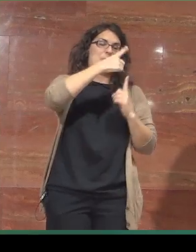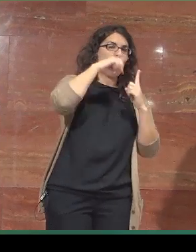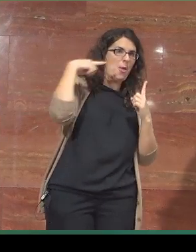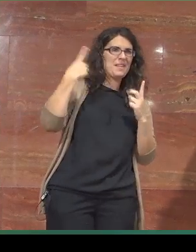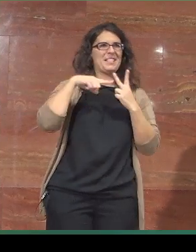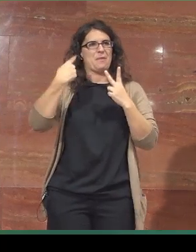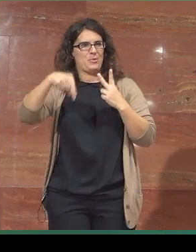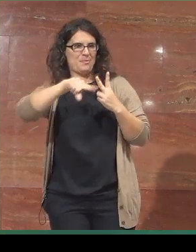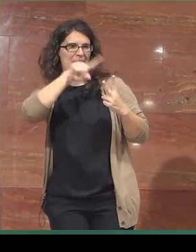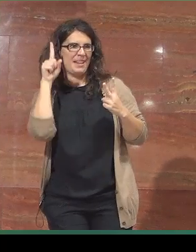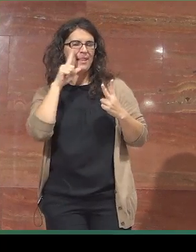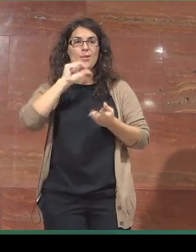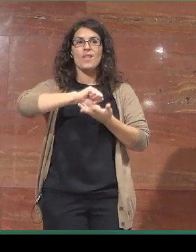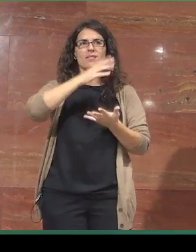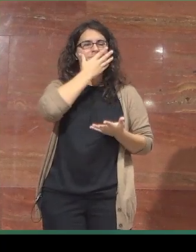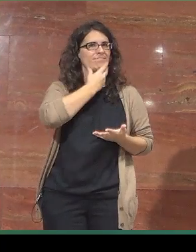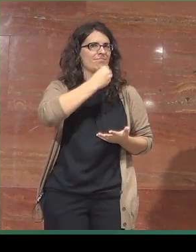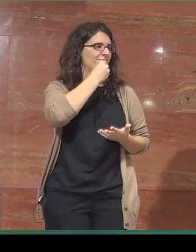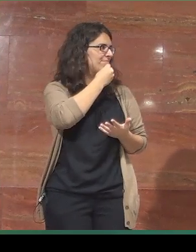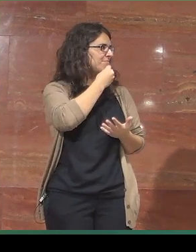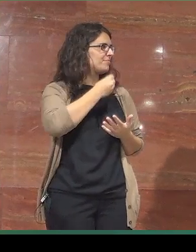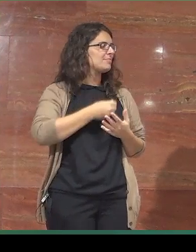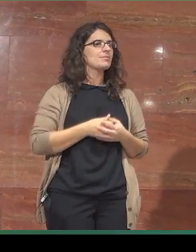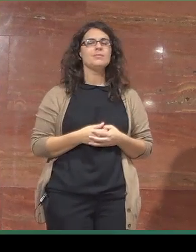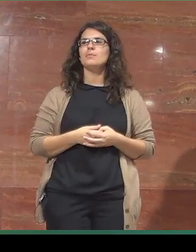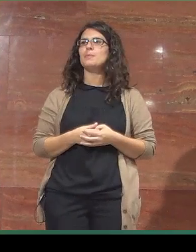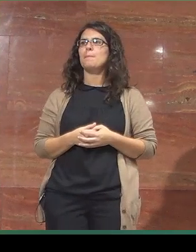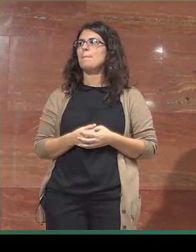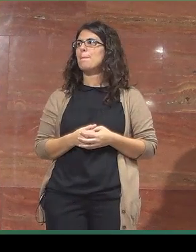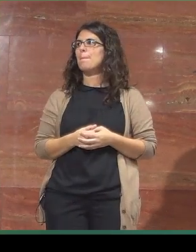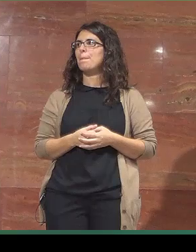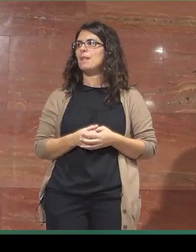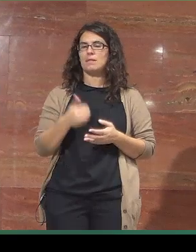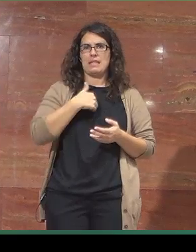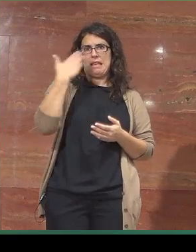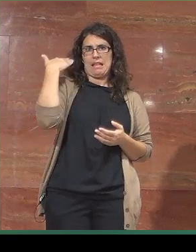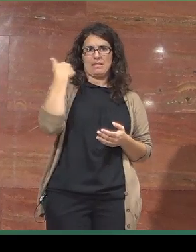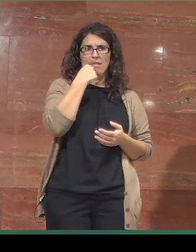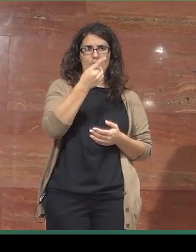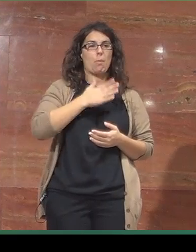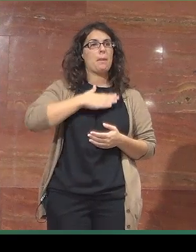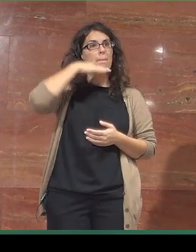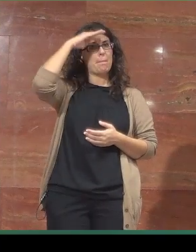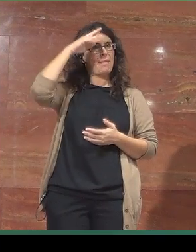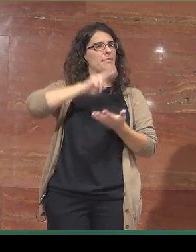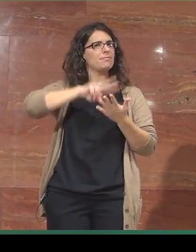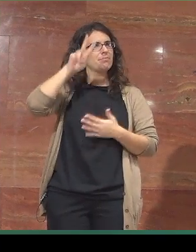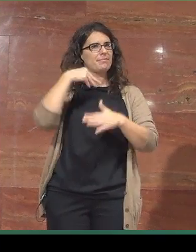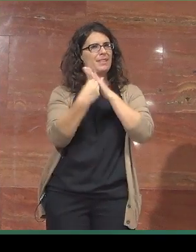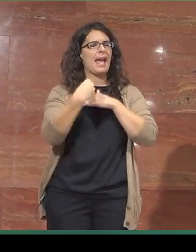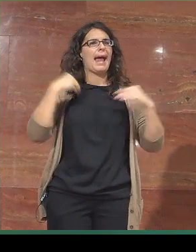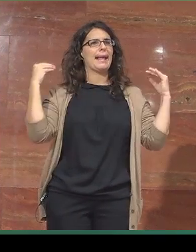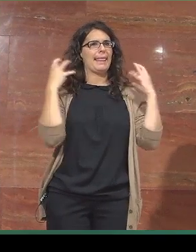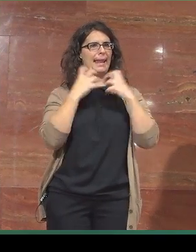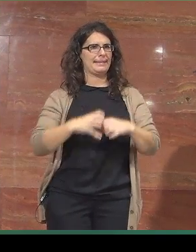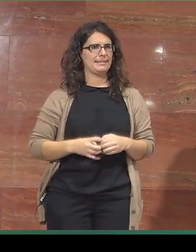As was just explained, my father is from Alcalá de Henares, and despite the fact that I am